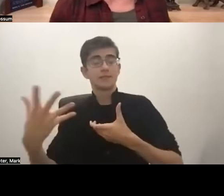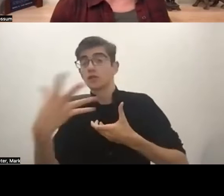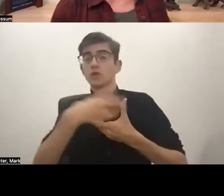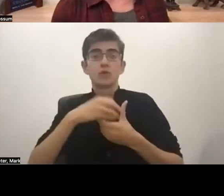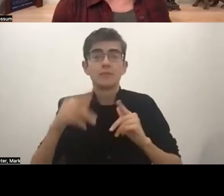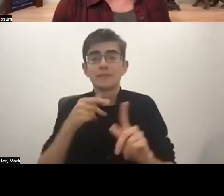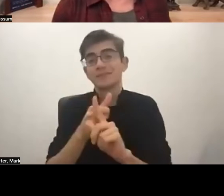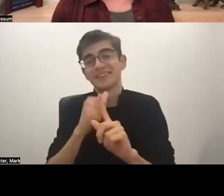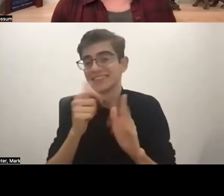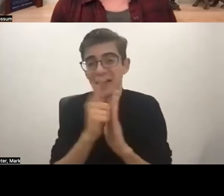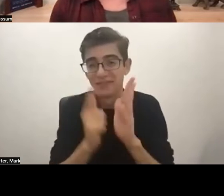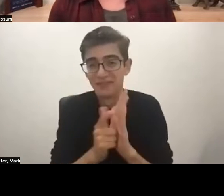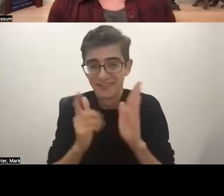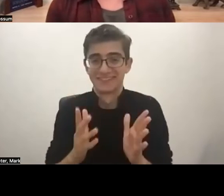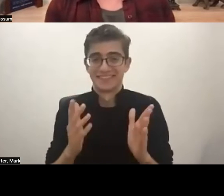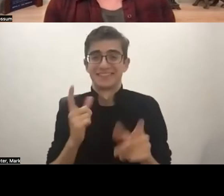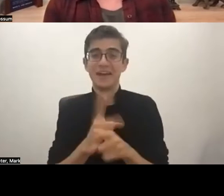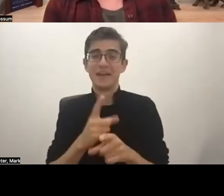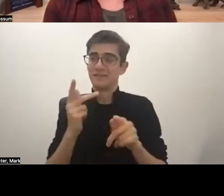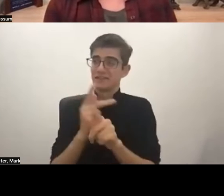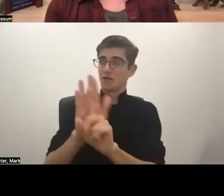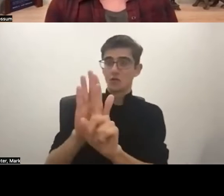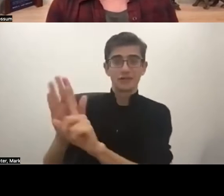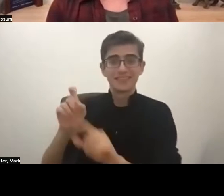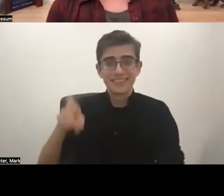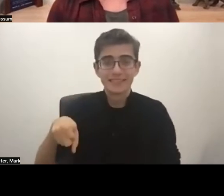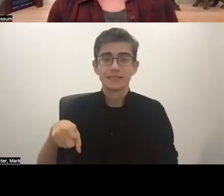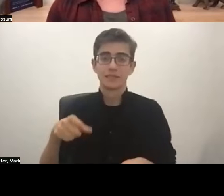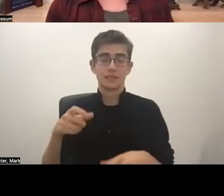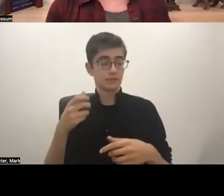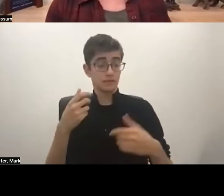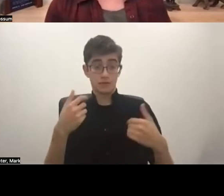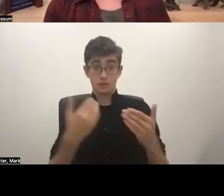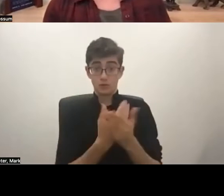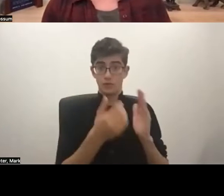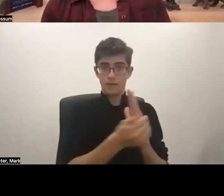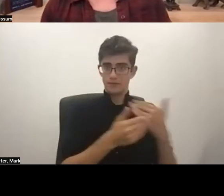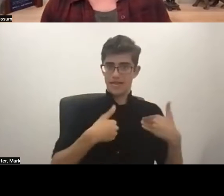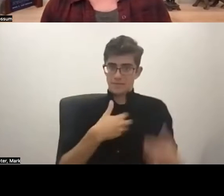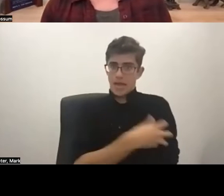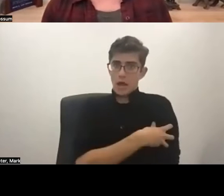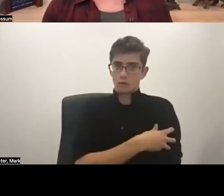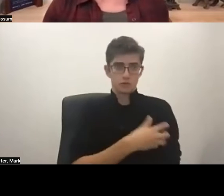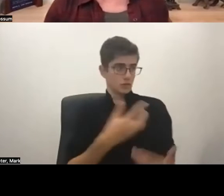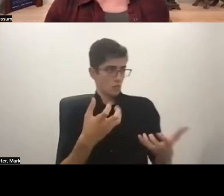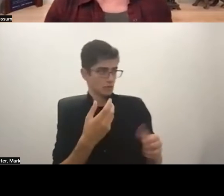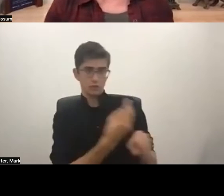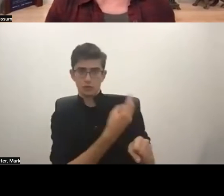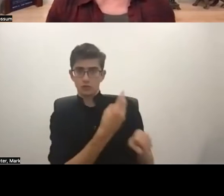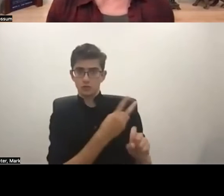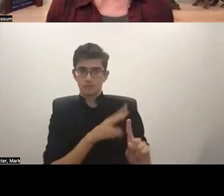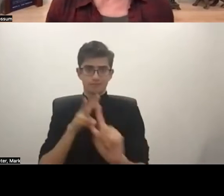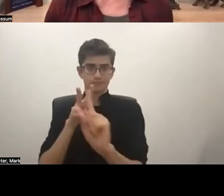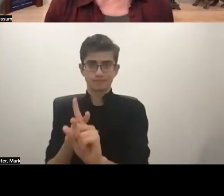especially probably to figure out how to really harness the power of this new amendment, which, as everyone has been saying,